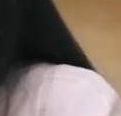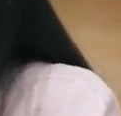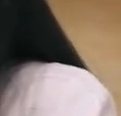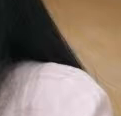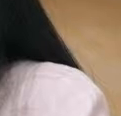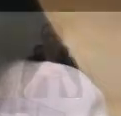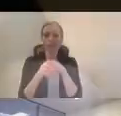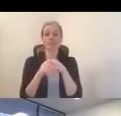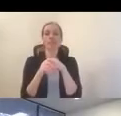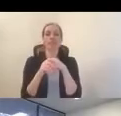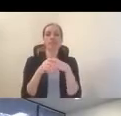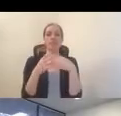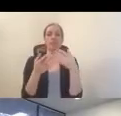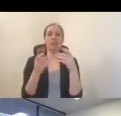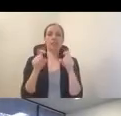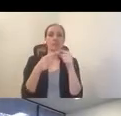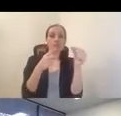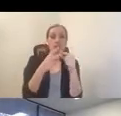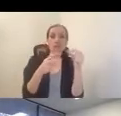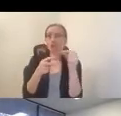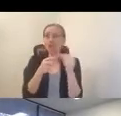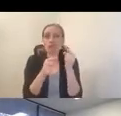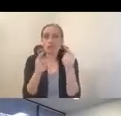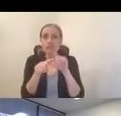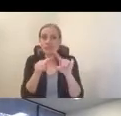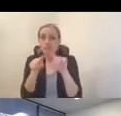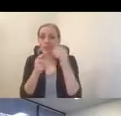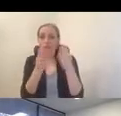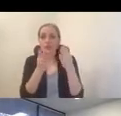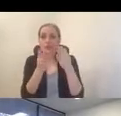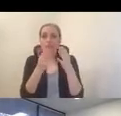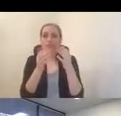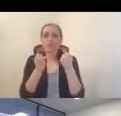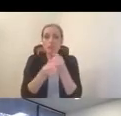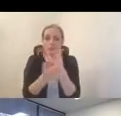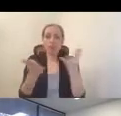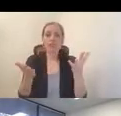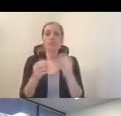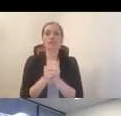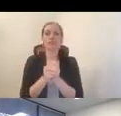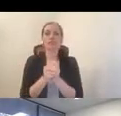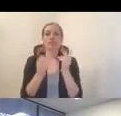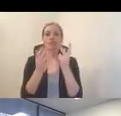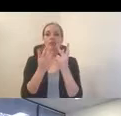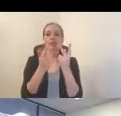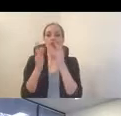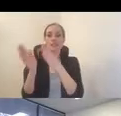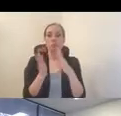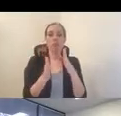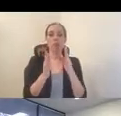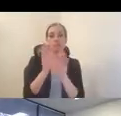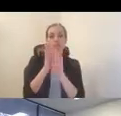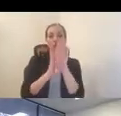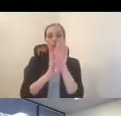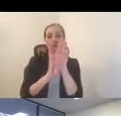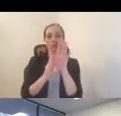to select contracted service providers. The spending plan is developed by the person and the people